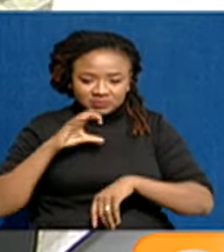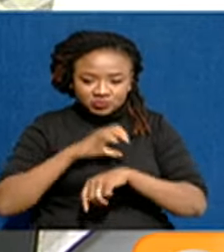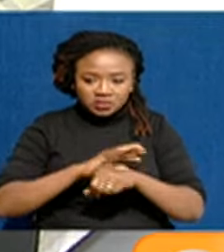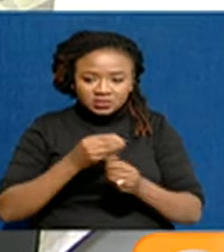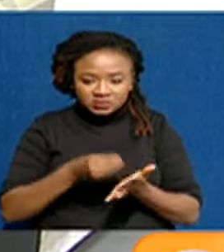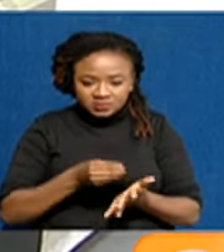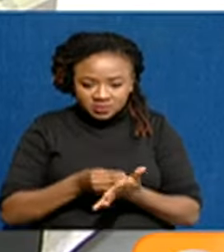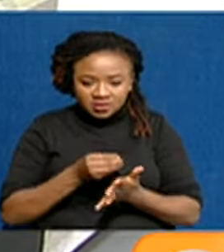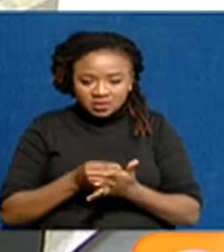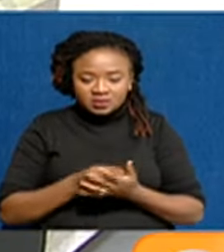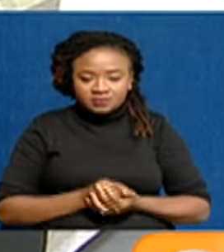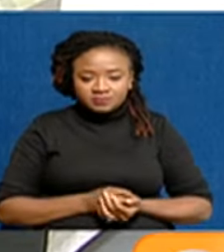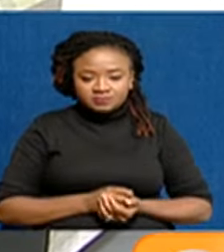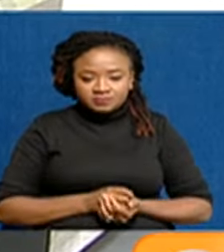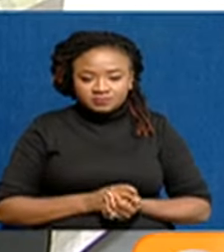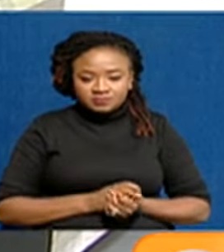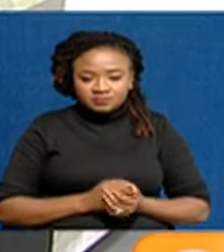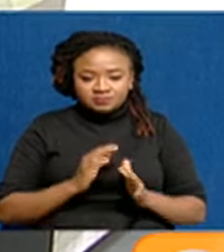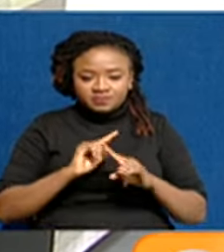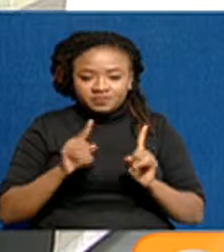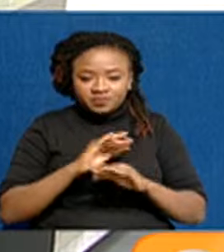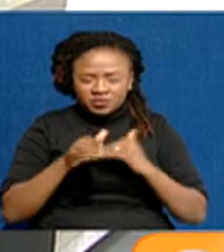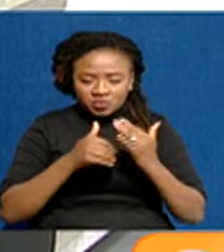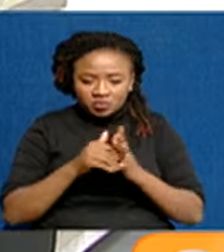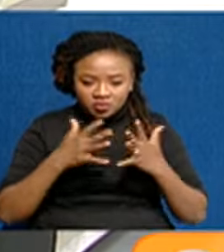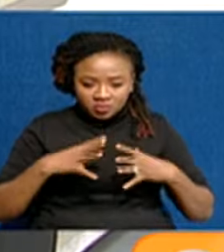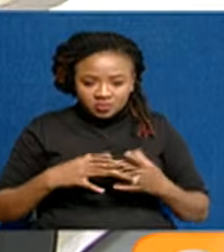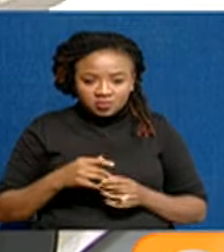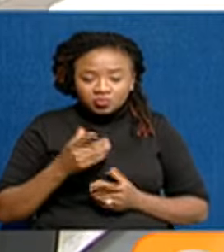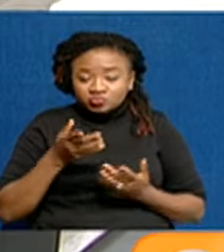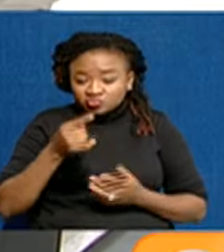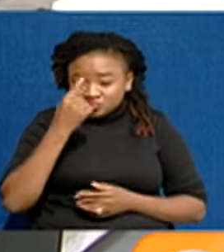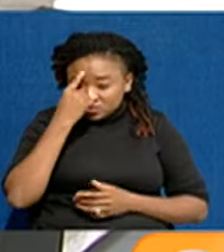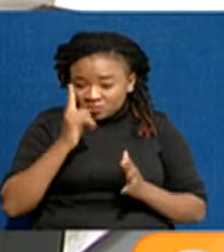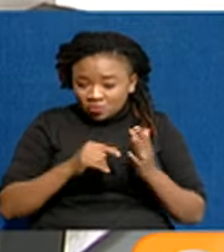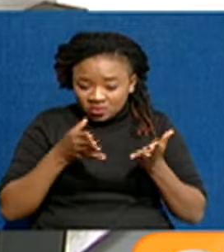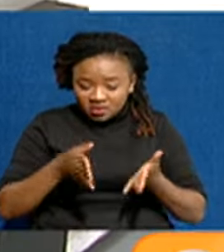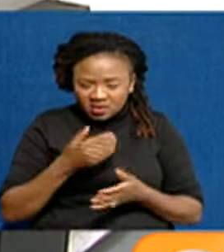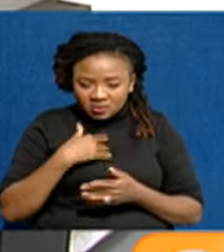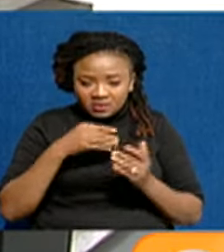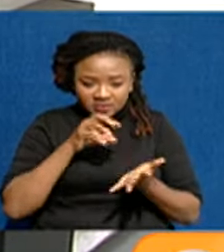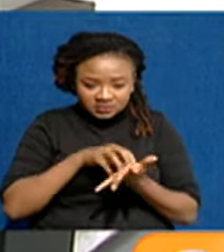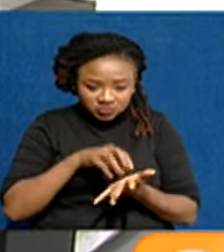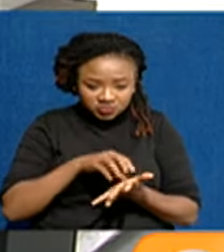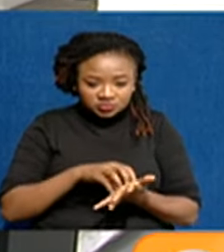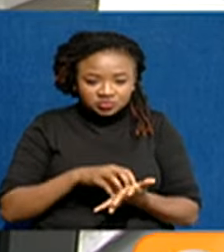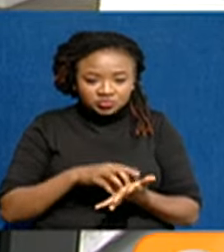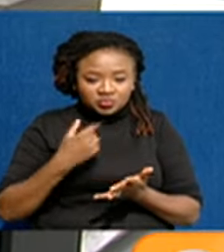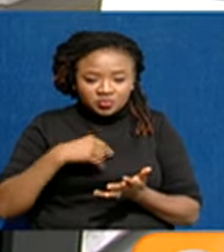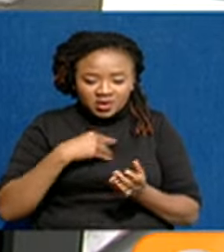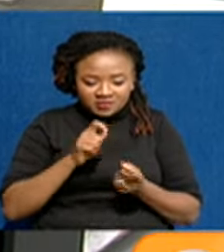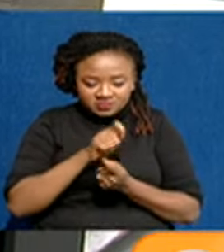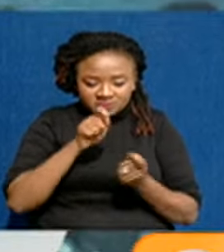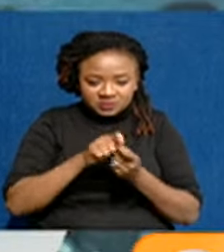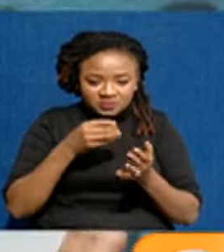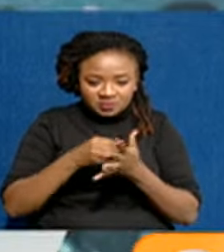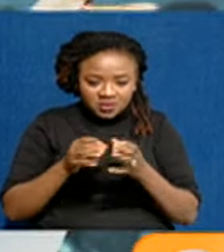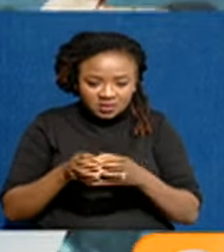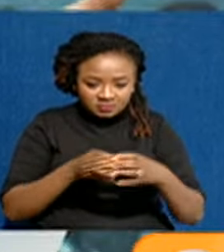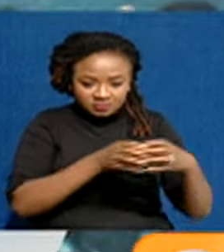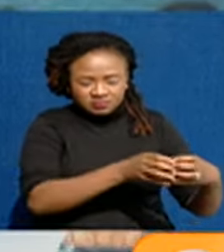already here with us and everybody's dealing with their own situation. Should we have a situation where we have isolated money for certain instances? Because even